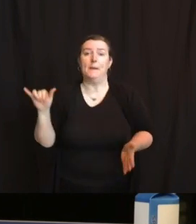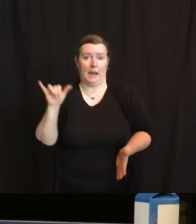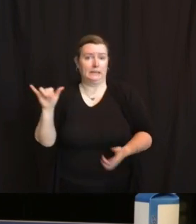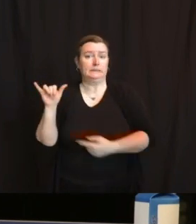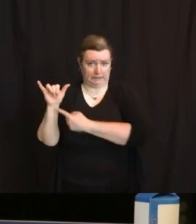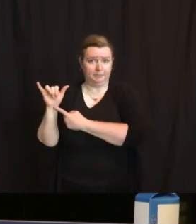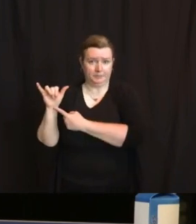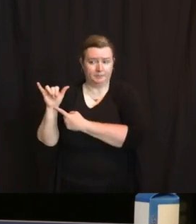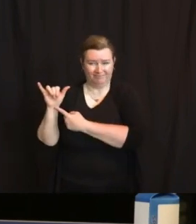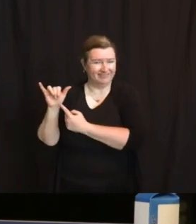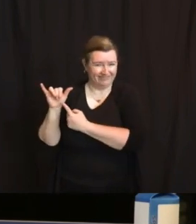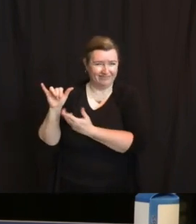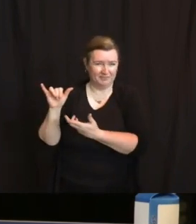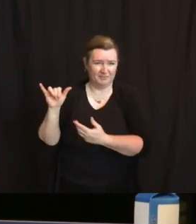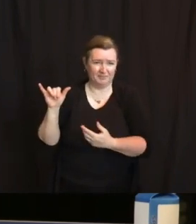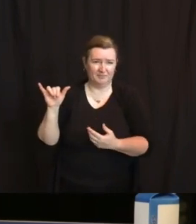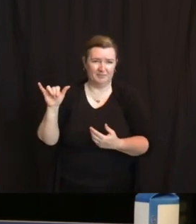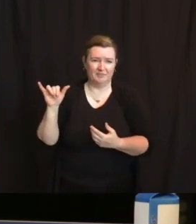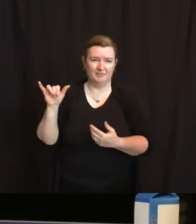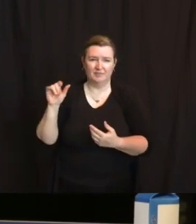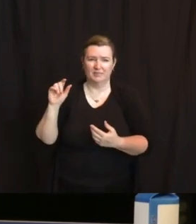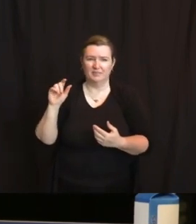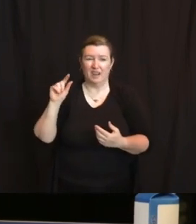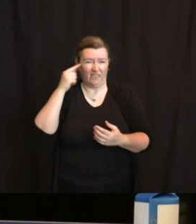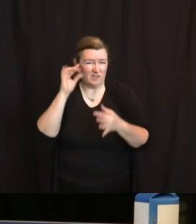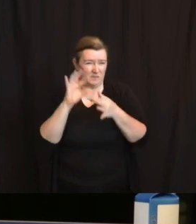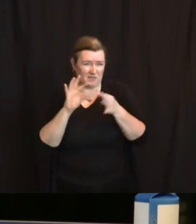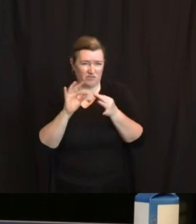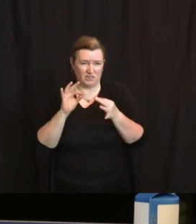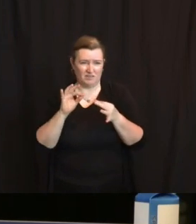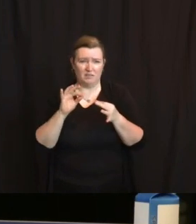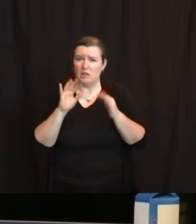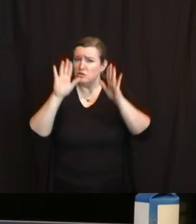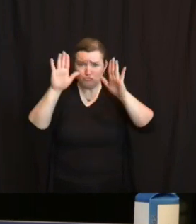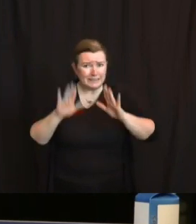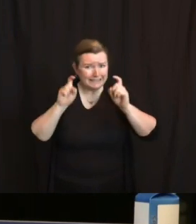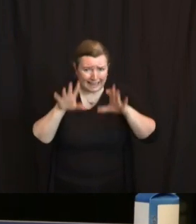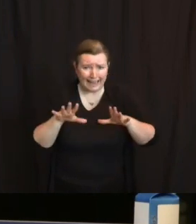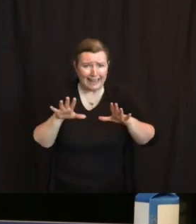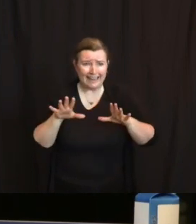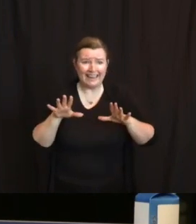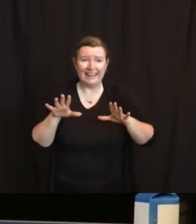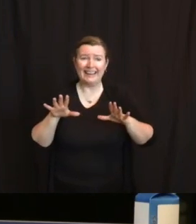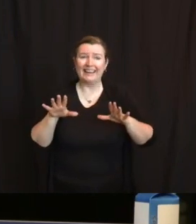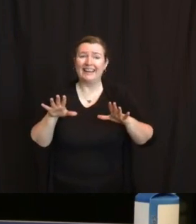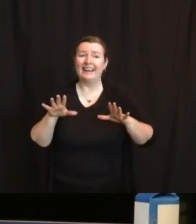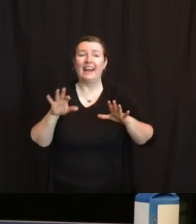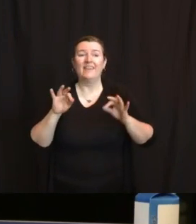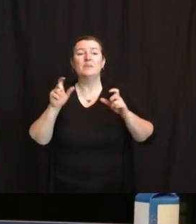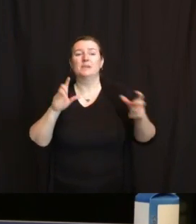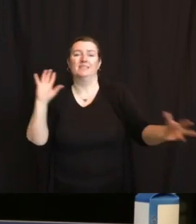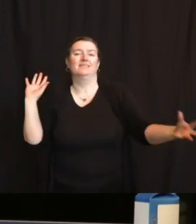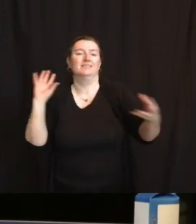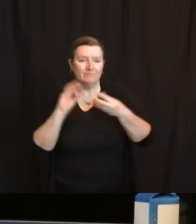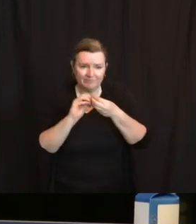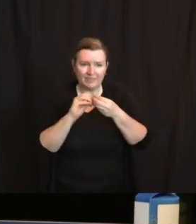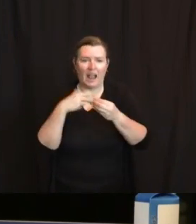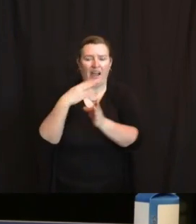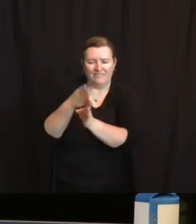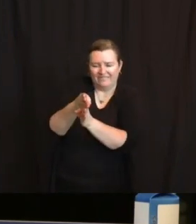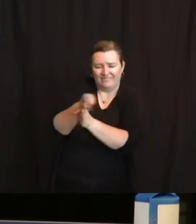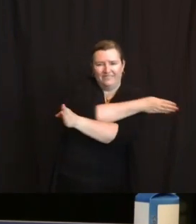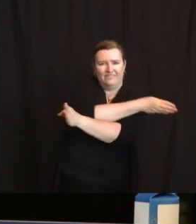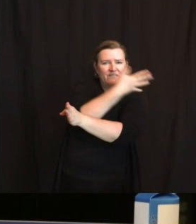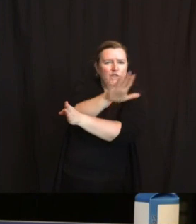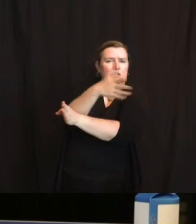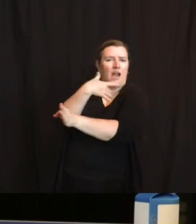for. As the governor was saying, these are the best tests to have a sense about whether people in general have had this in the past, and they're not perfect, which